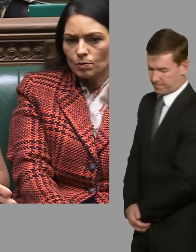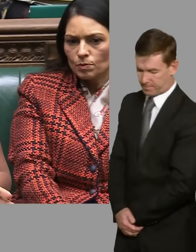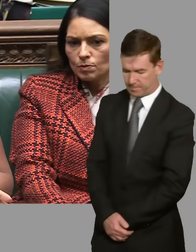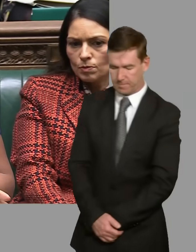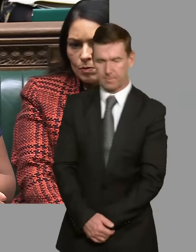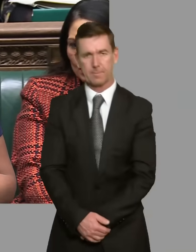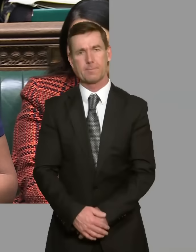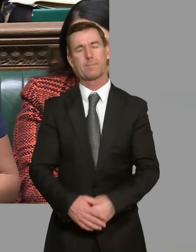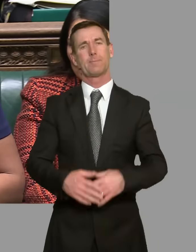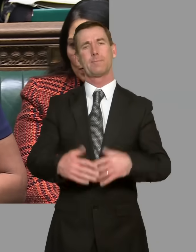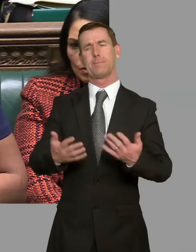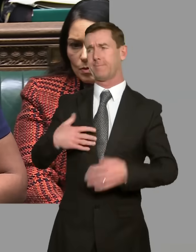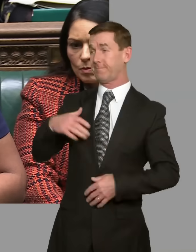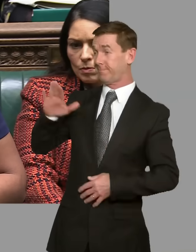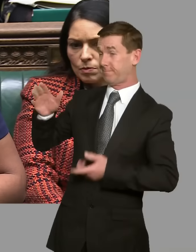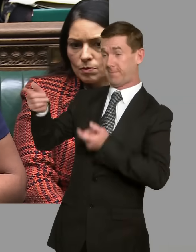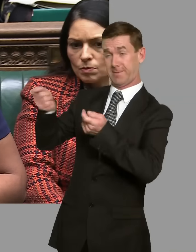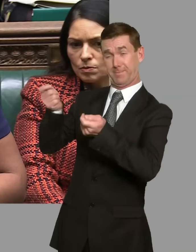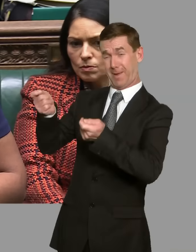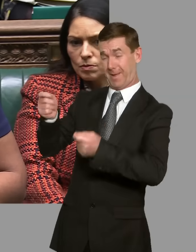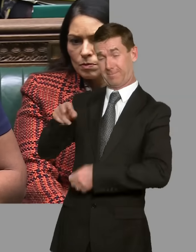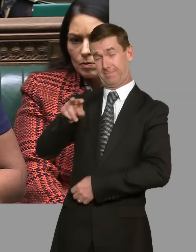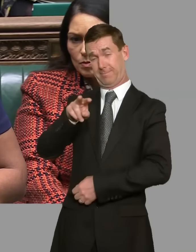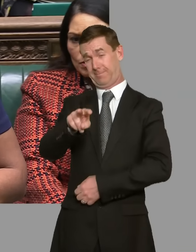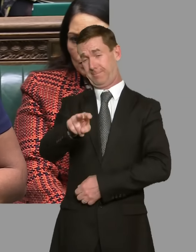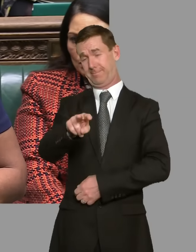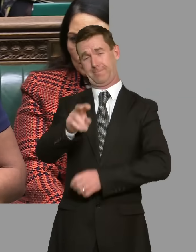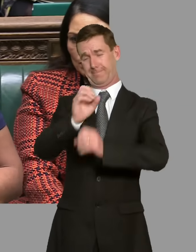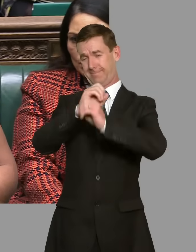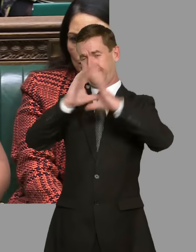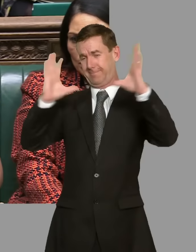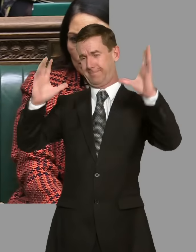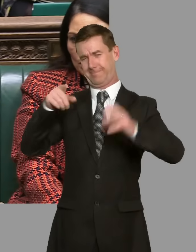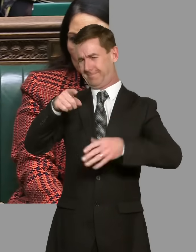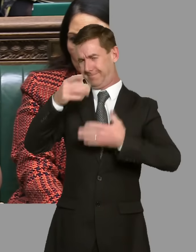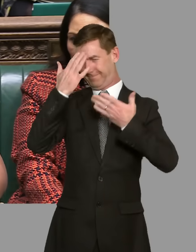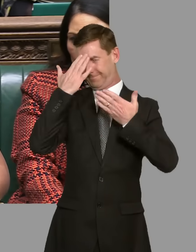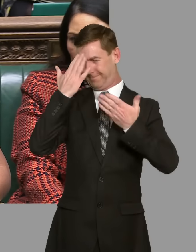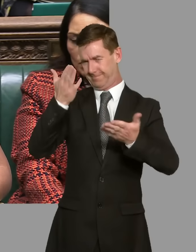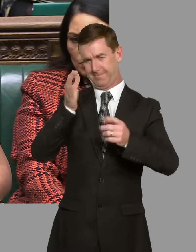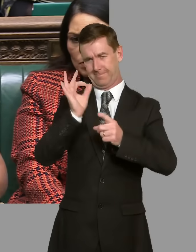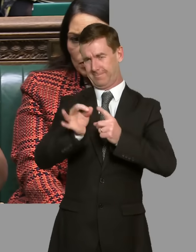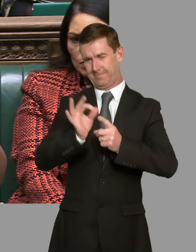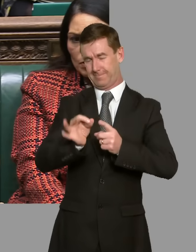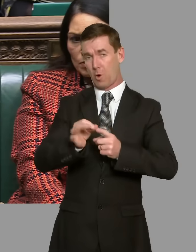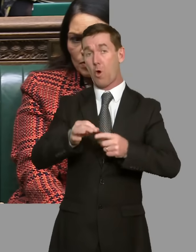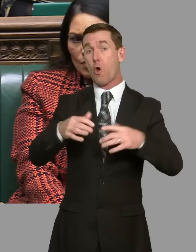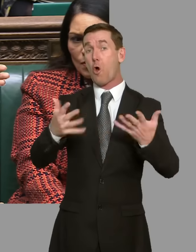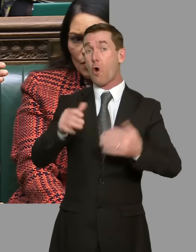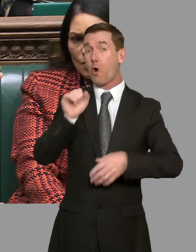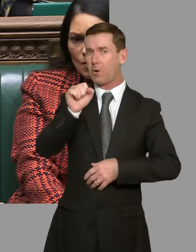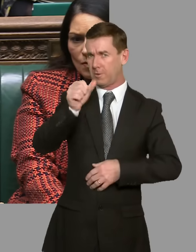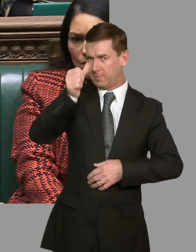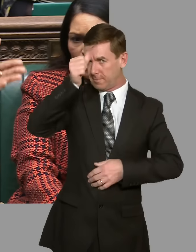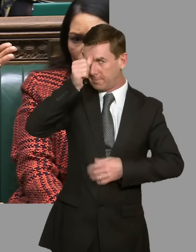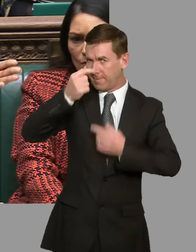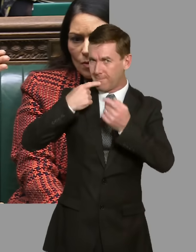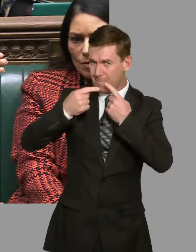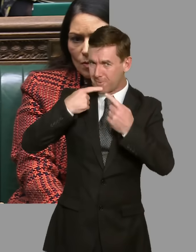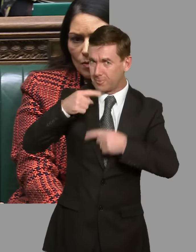does not have the detail or does not want to give us the detail. Yes. But this is important. He should be